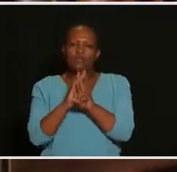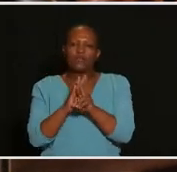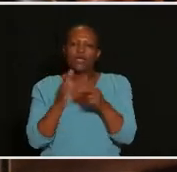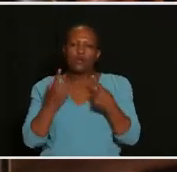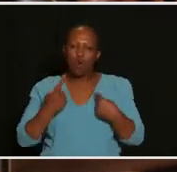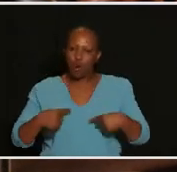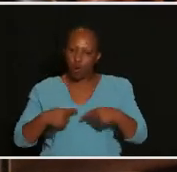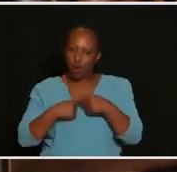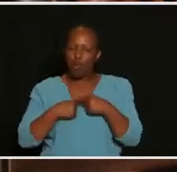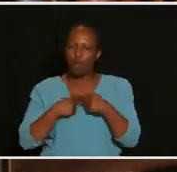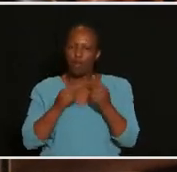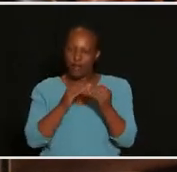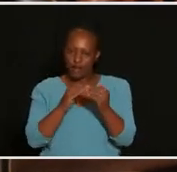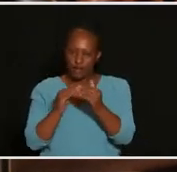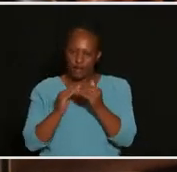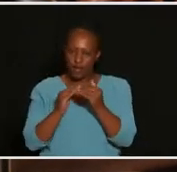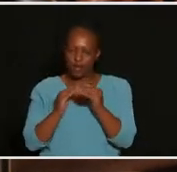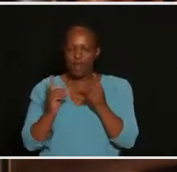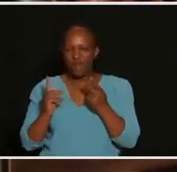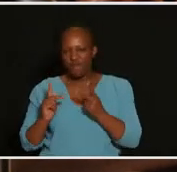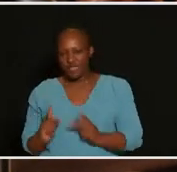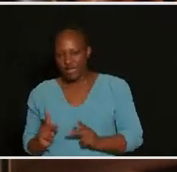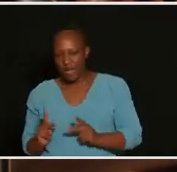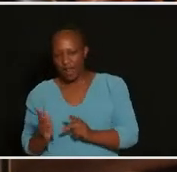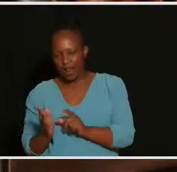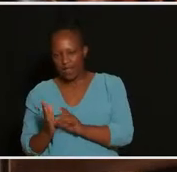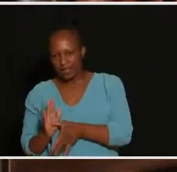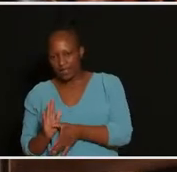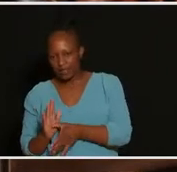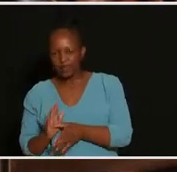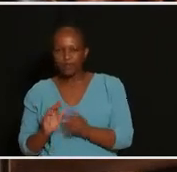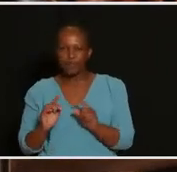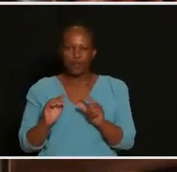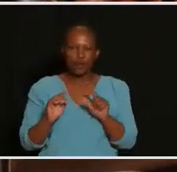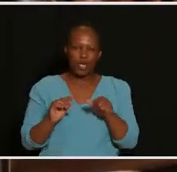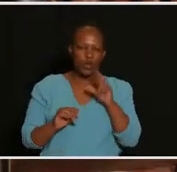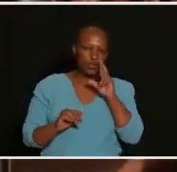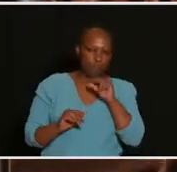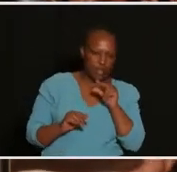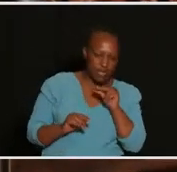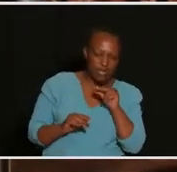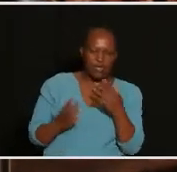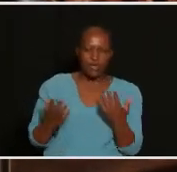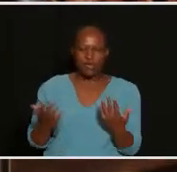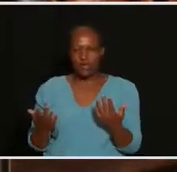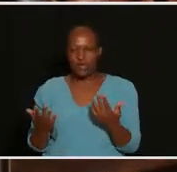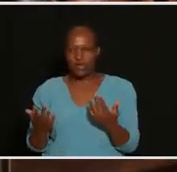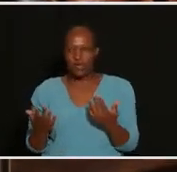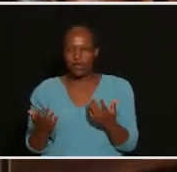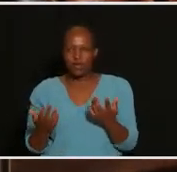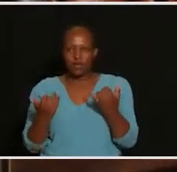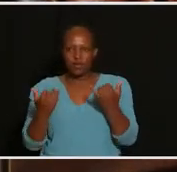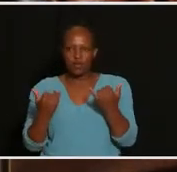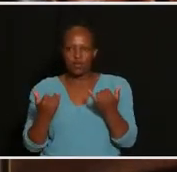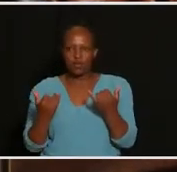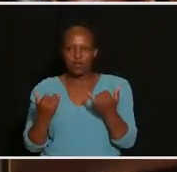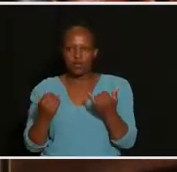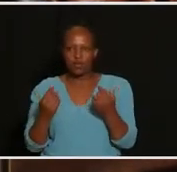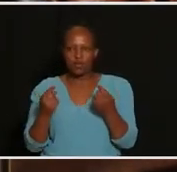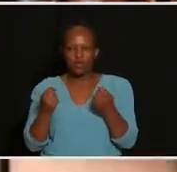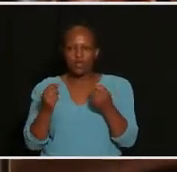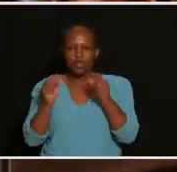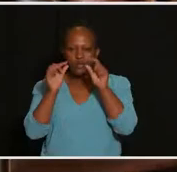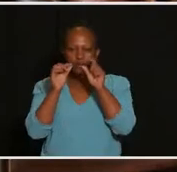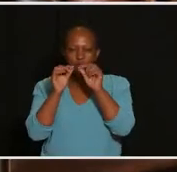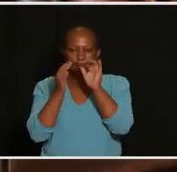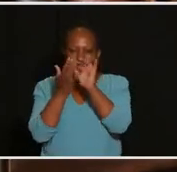us equally those who are physically challenged and those who cannot speak for themselves but today this font is not good for